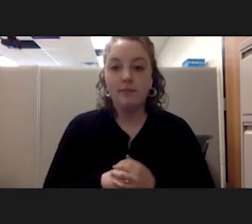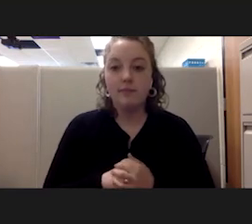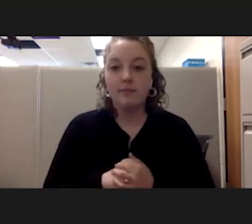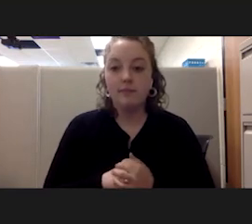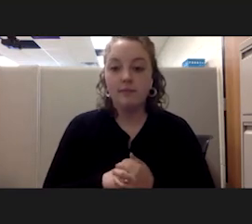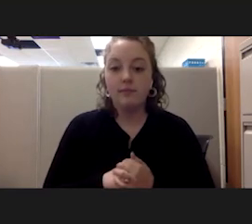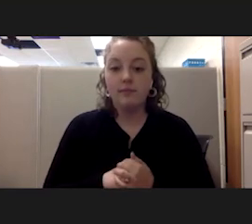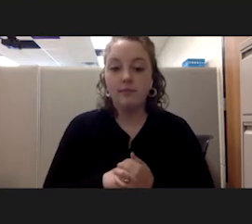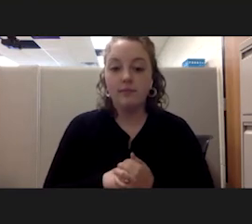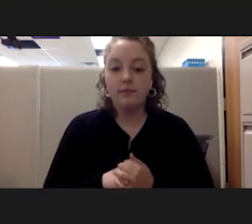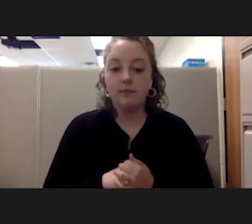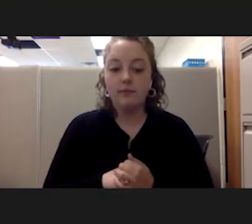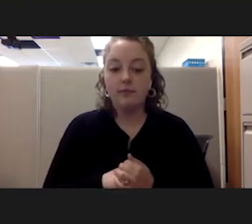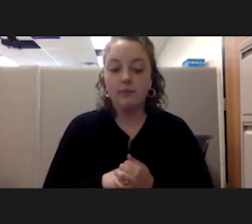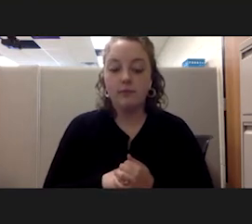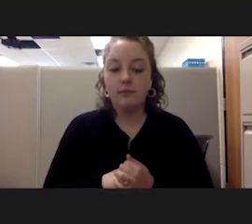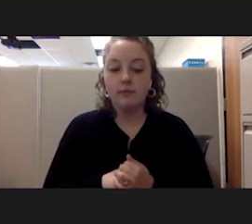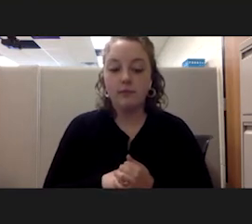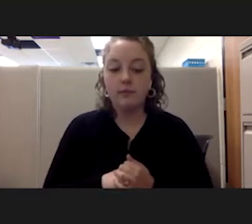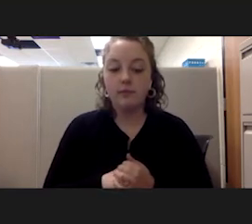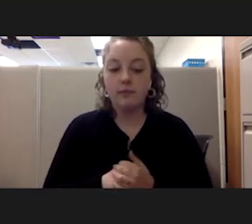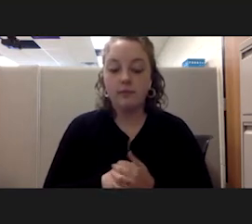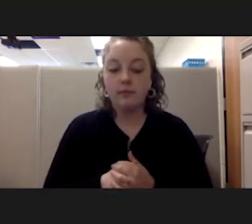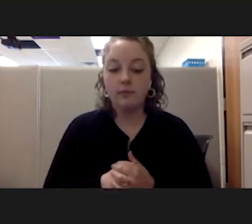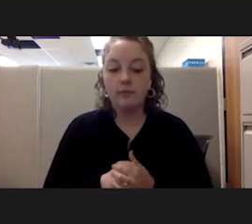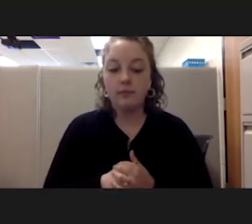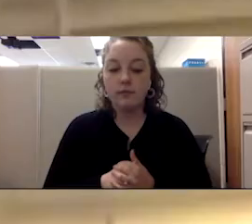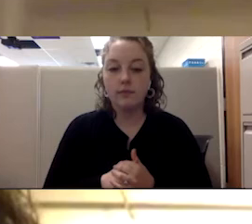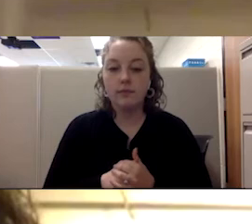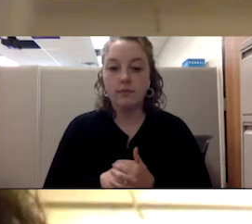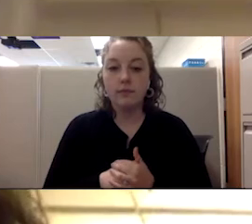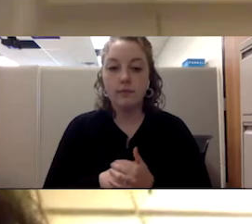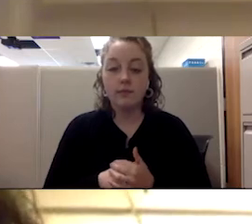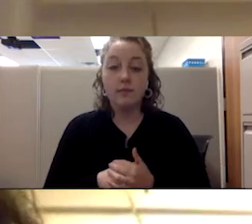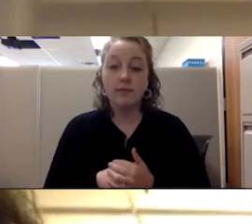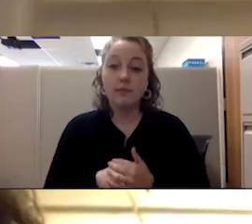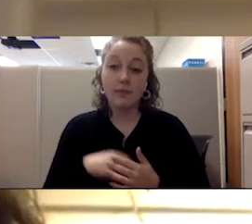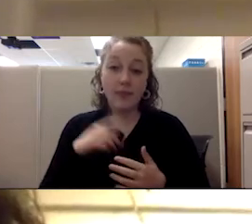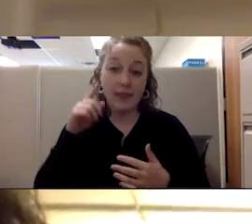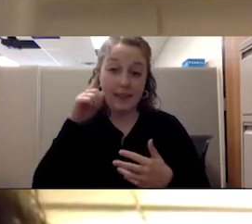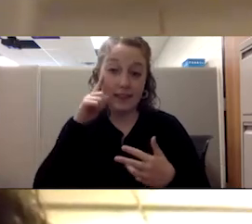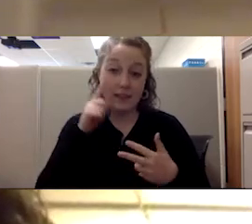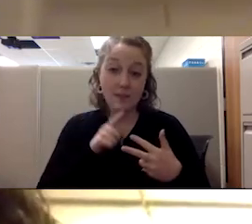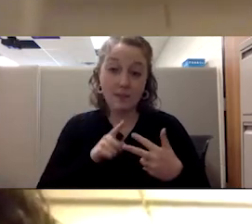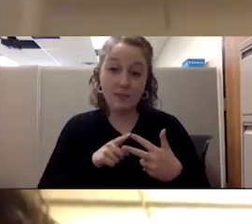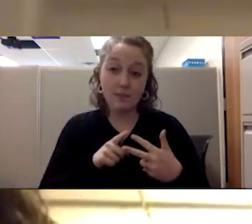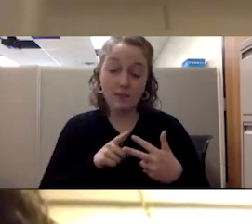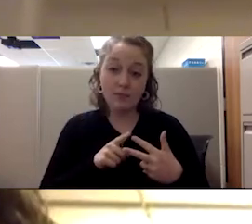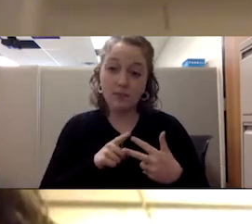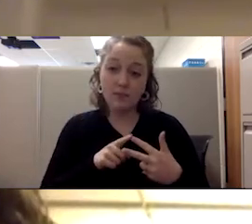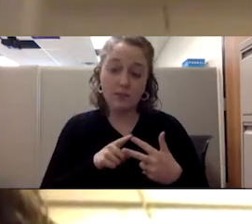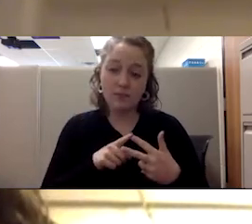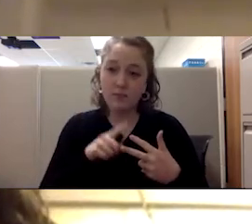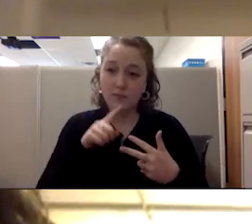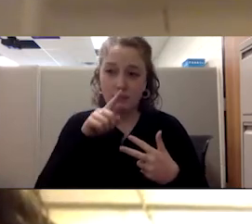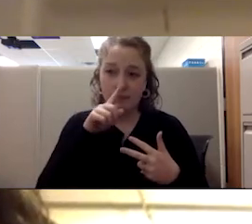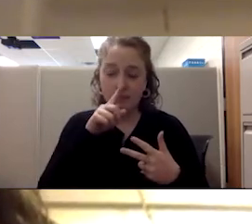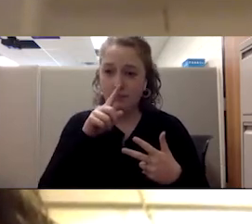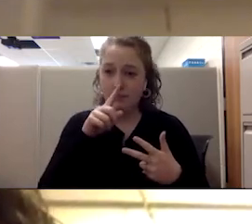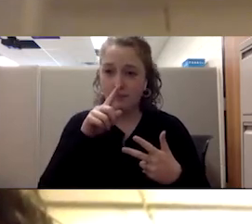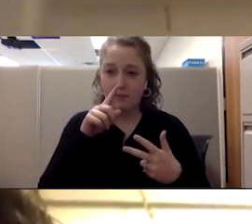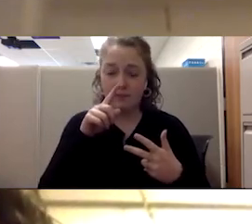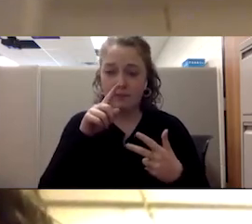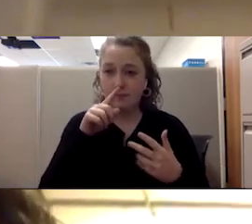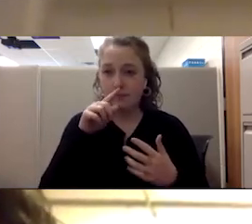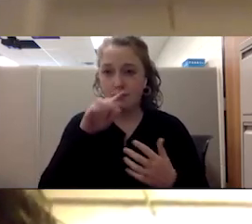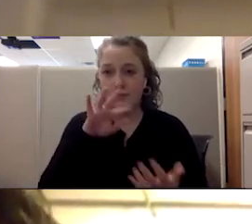I think this option it just sounds very chaotic to me. Thinking about the students, a